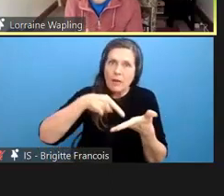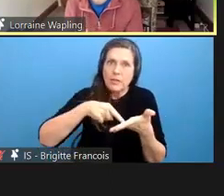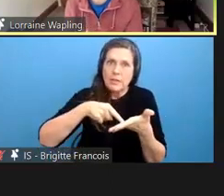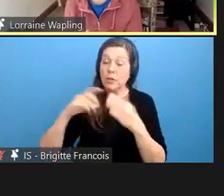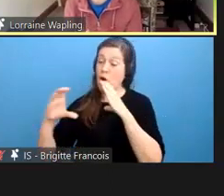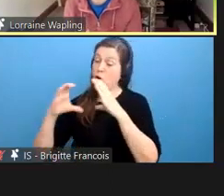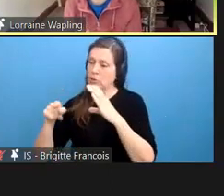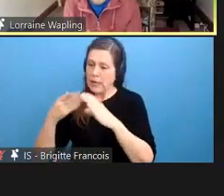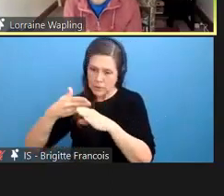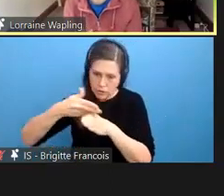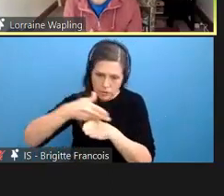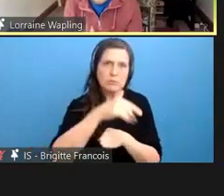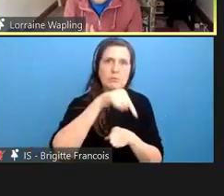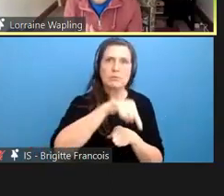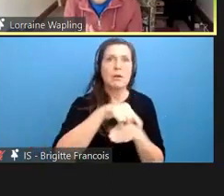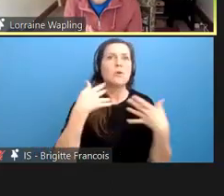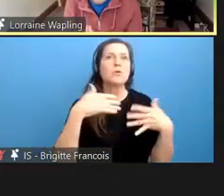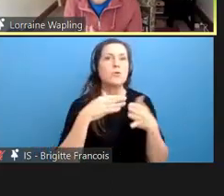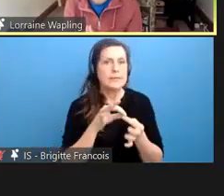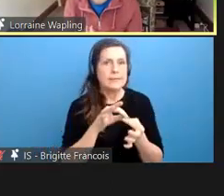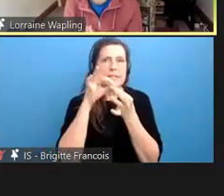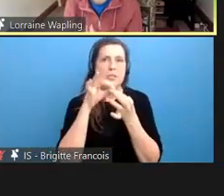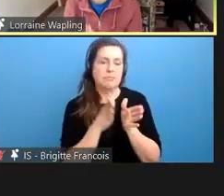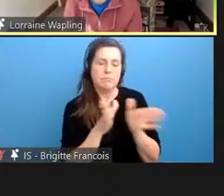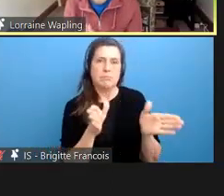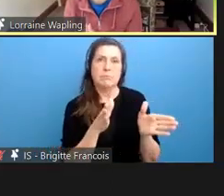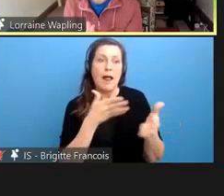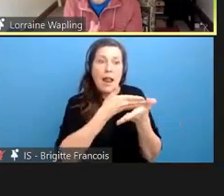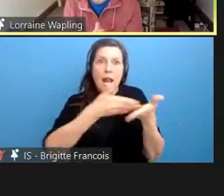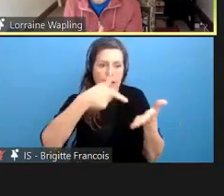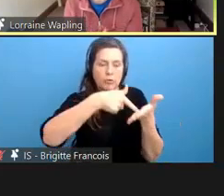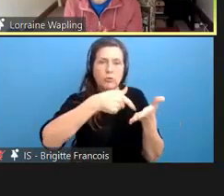of communication because language is a rules-based system.